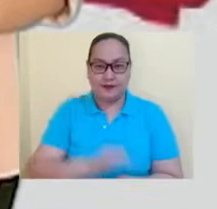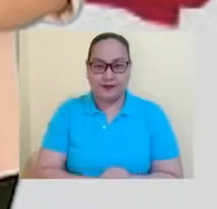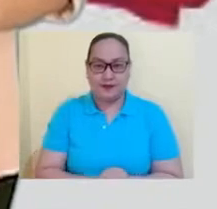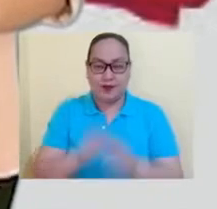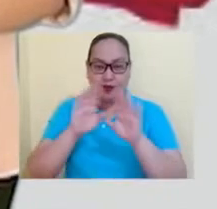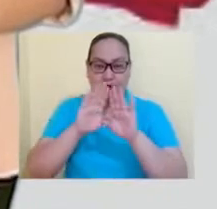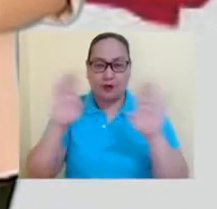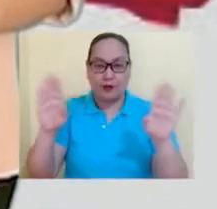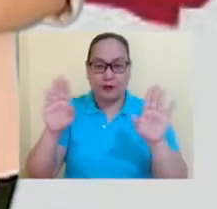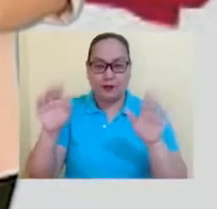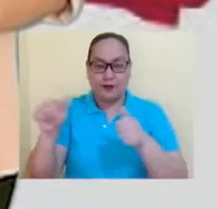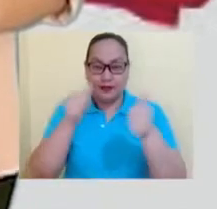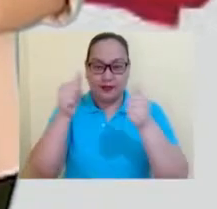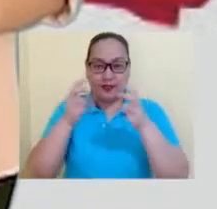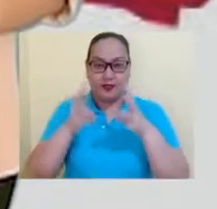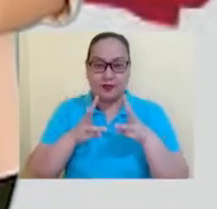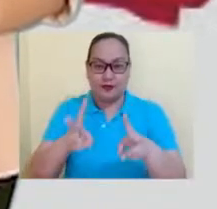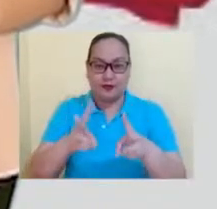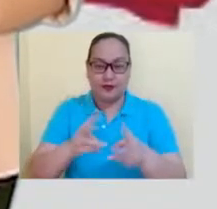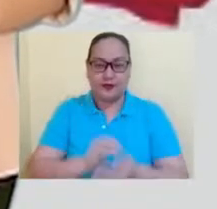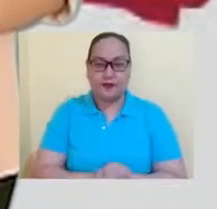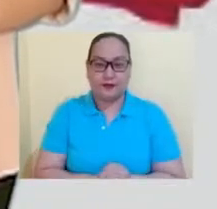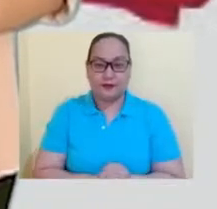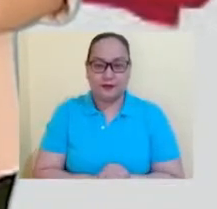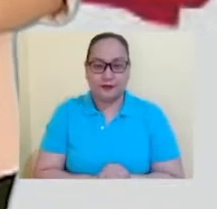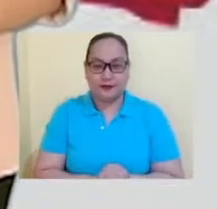6. Open airway.